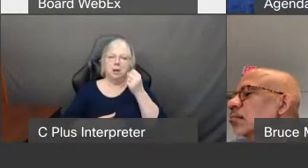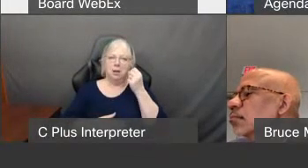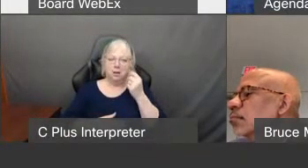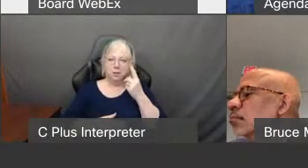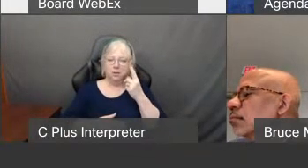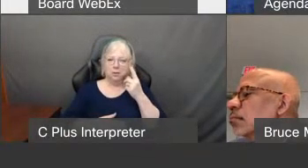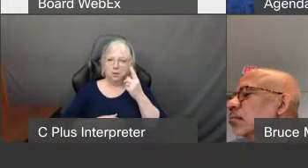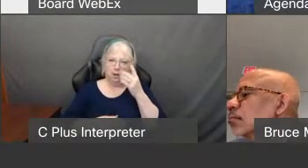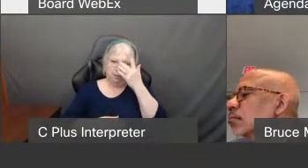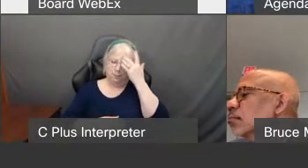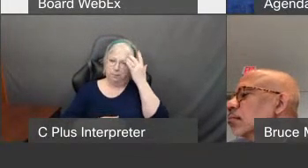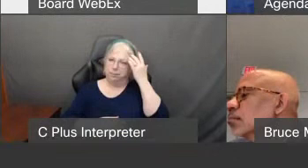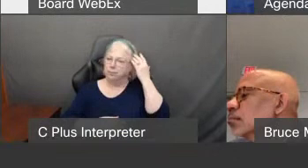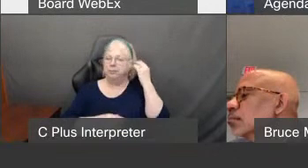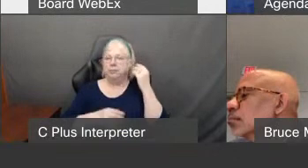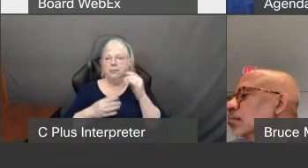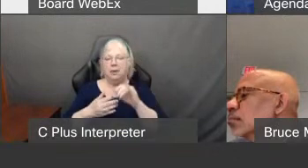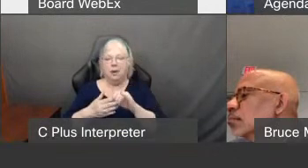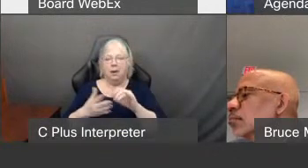that